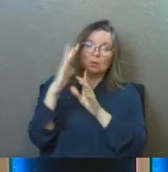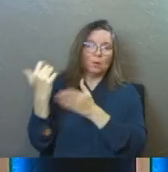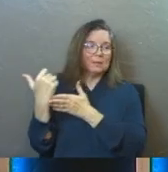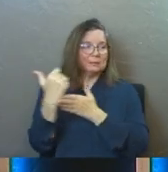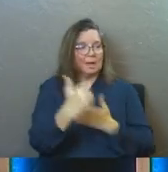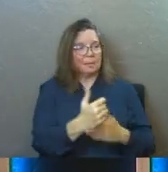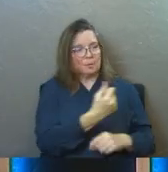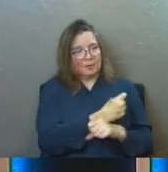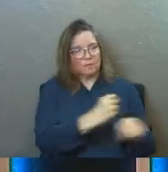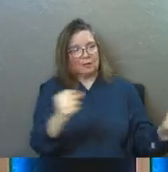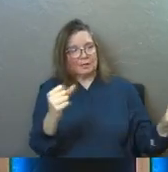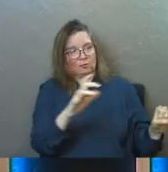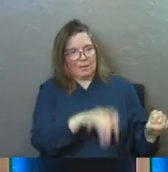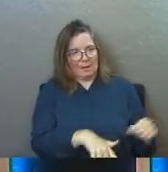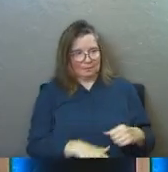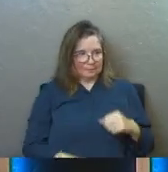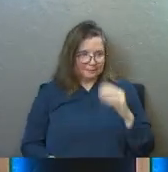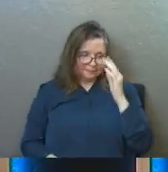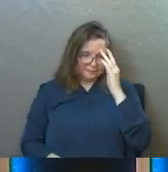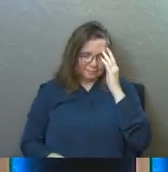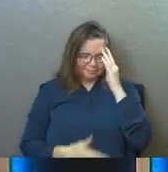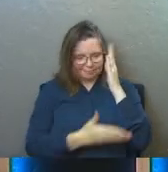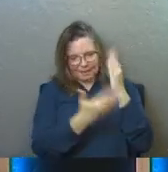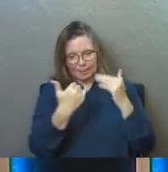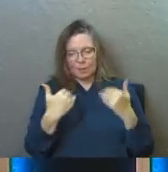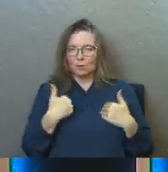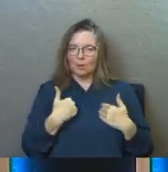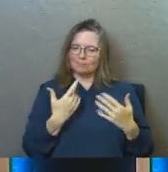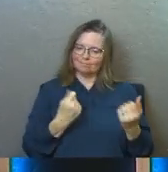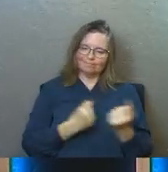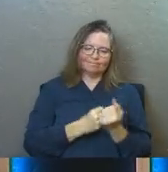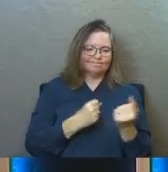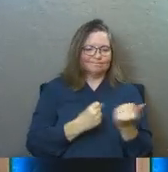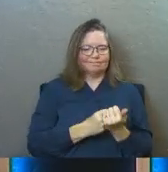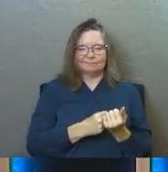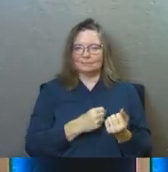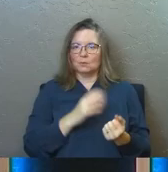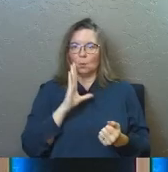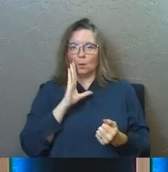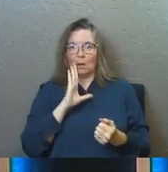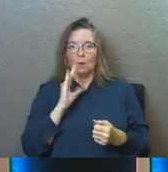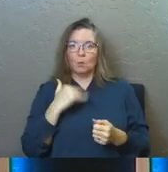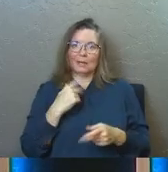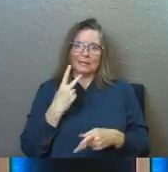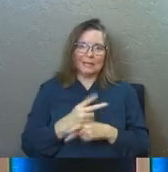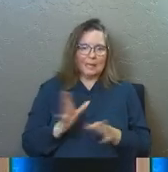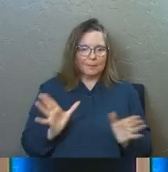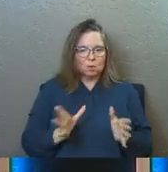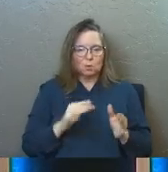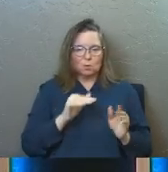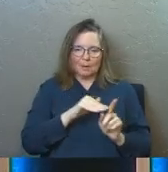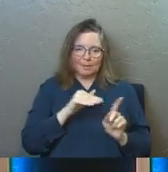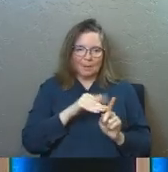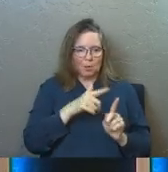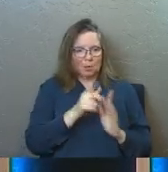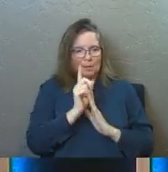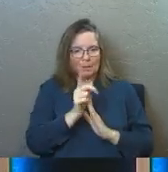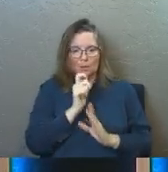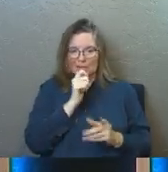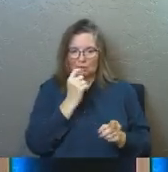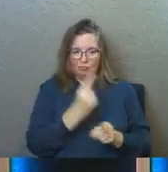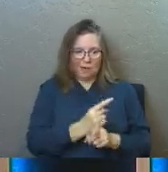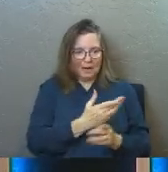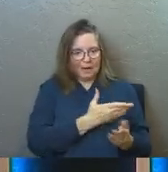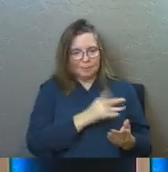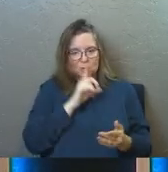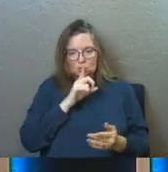wants to help you be free from that thing. Come on, you got this, and we're gonna help you. We're gonna support you, right? We're gonna keep encouraging you, reminding you the moments that you don't get it